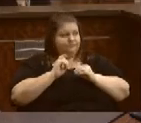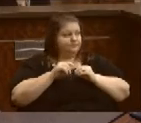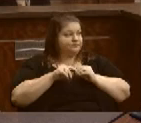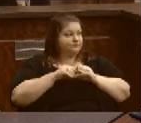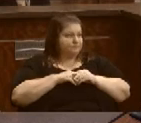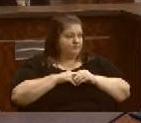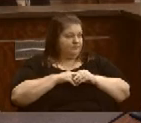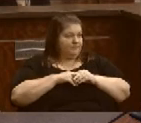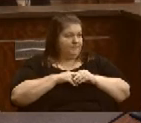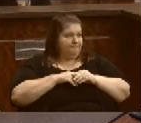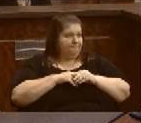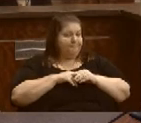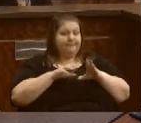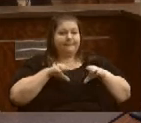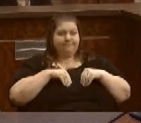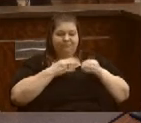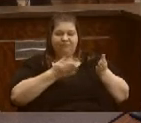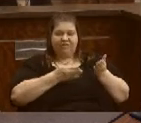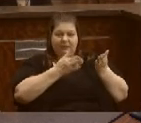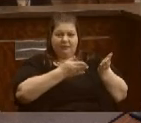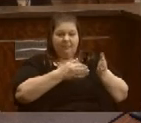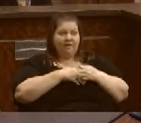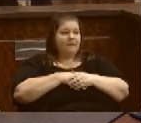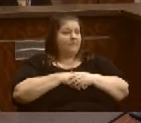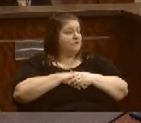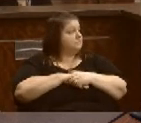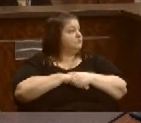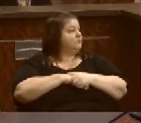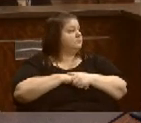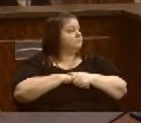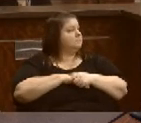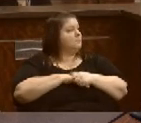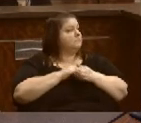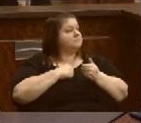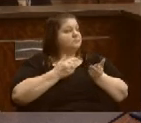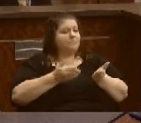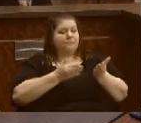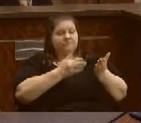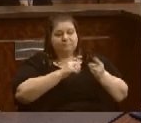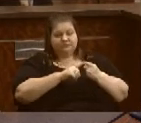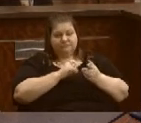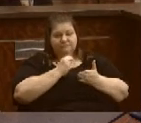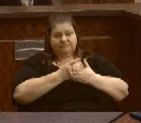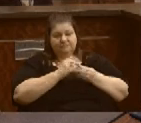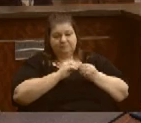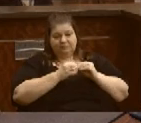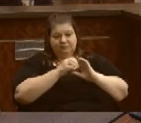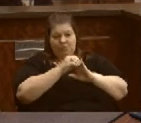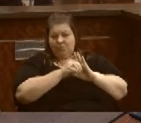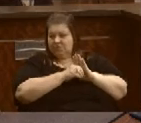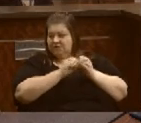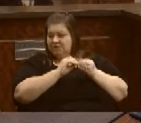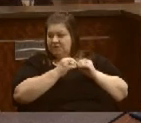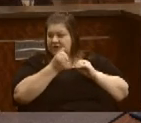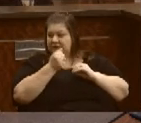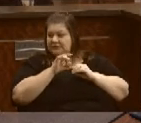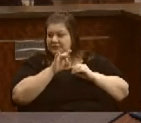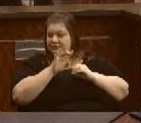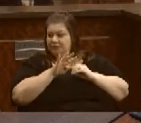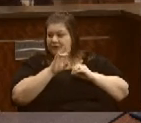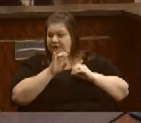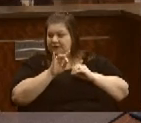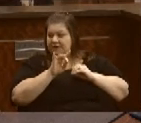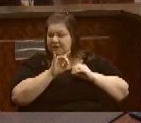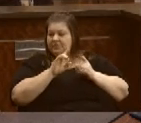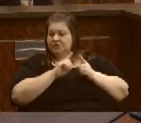If not, I'll take a motion. Mr. President? Yes, sir. I'll move for the approval of ordinance number 1848, an ordinance to approve the